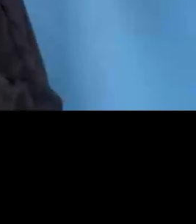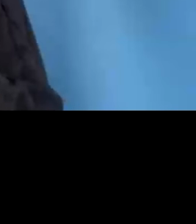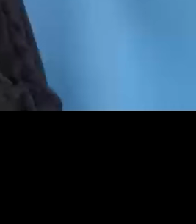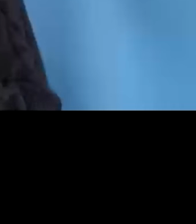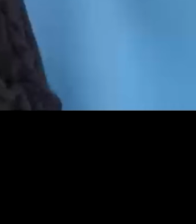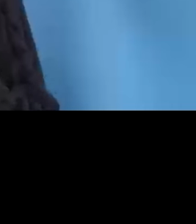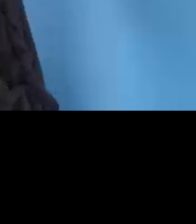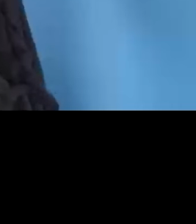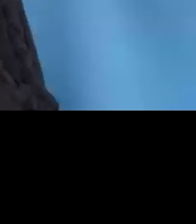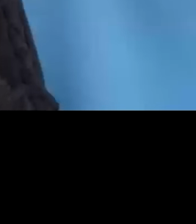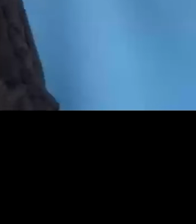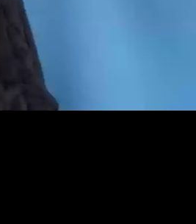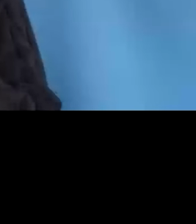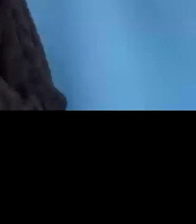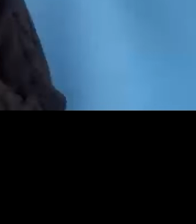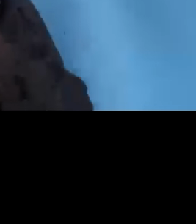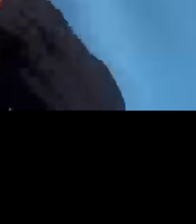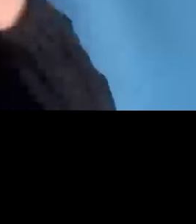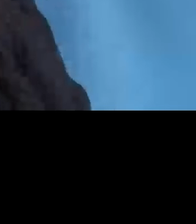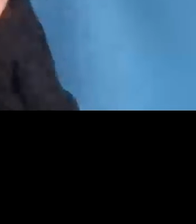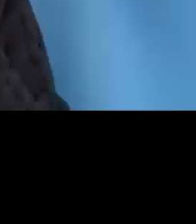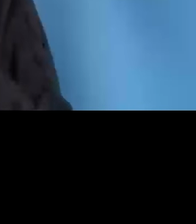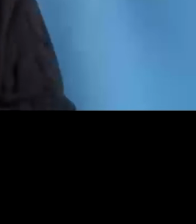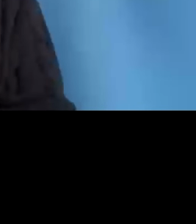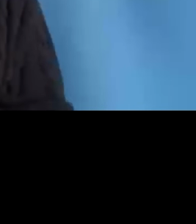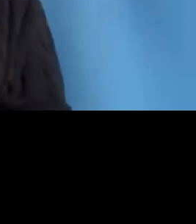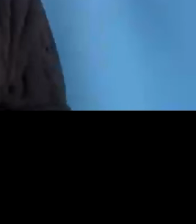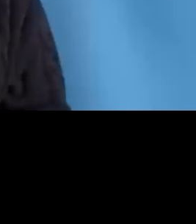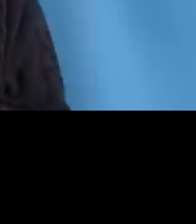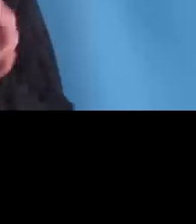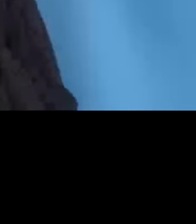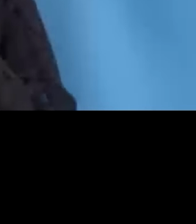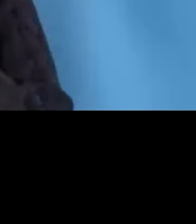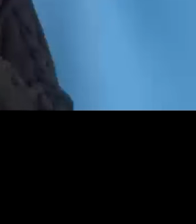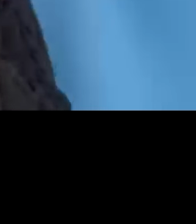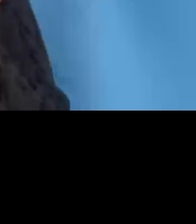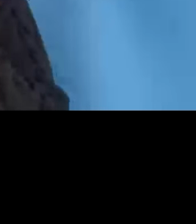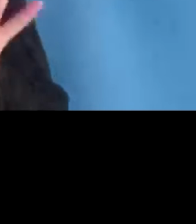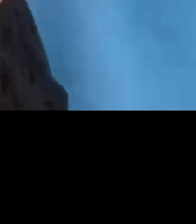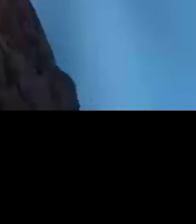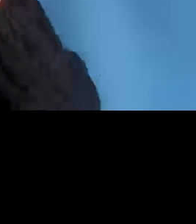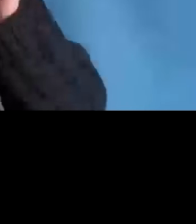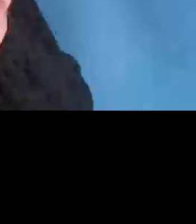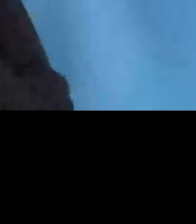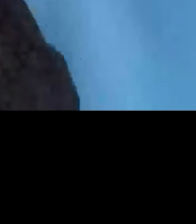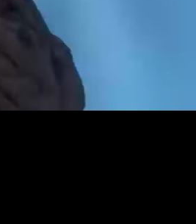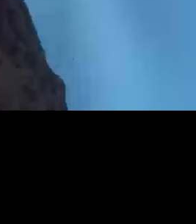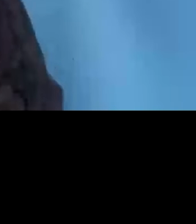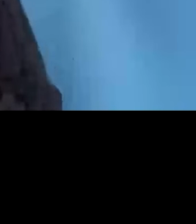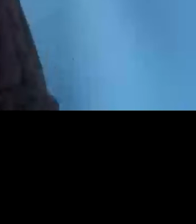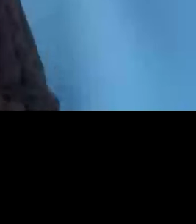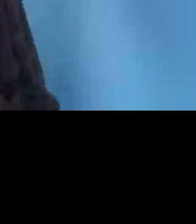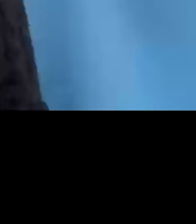funding, be fundable and findable. To begin, I'd like to take a moment to acknowledge the traditional custodians of the